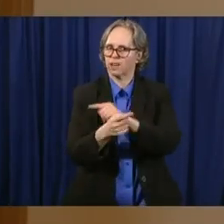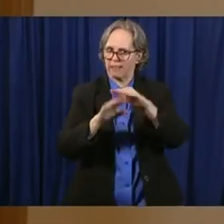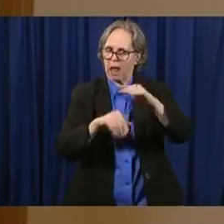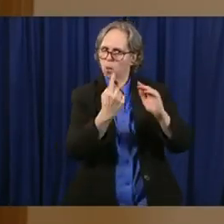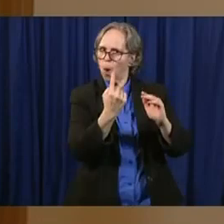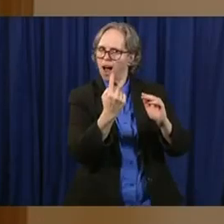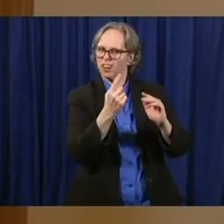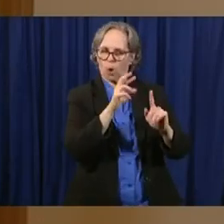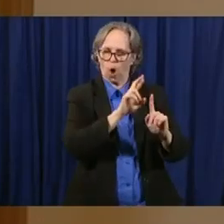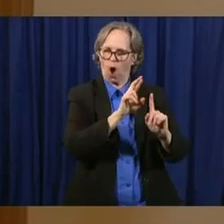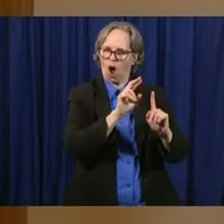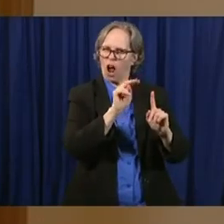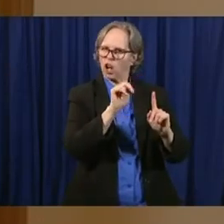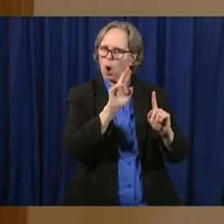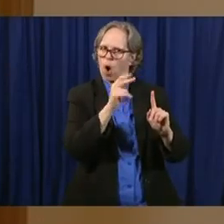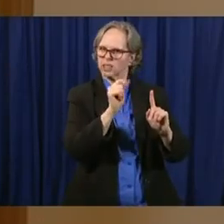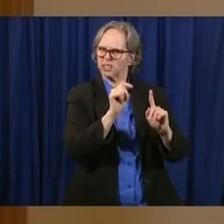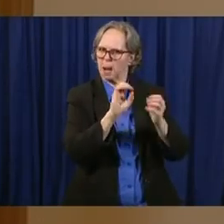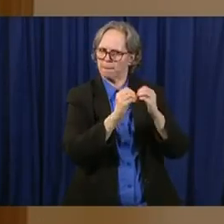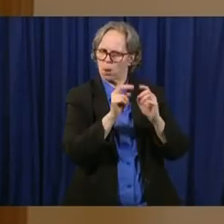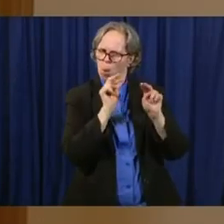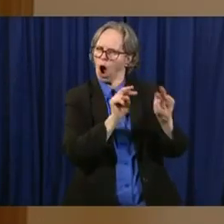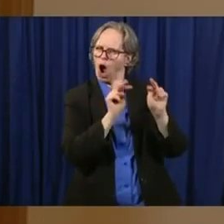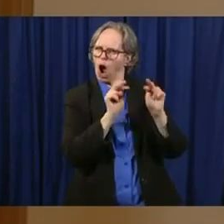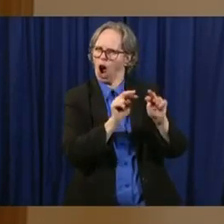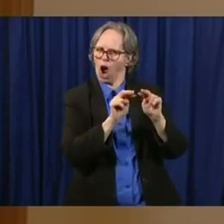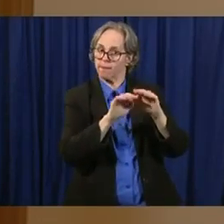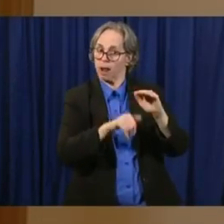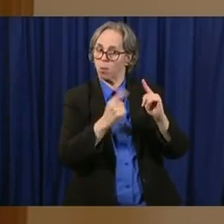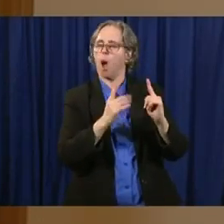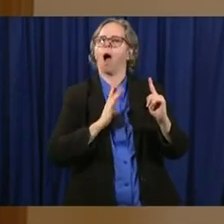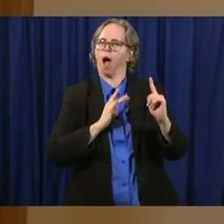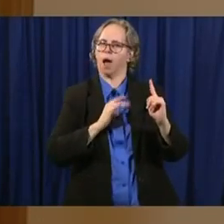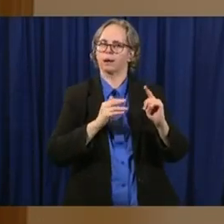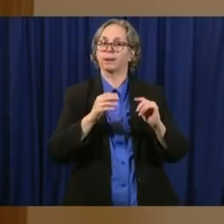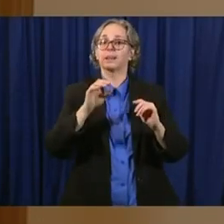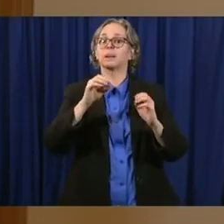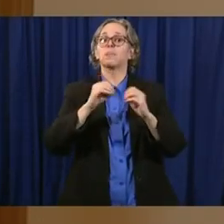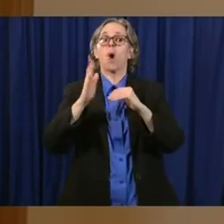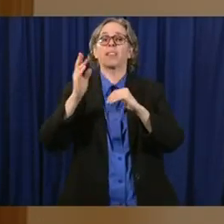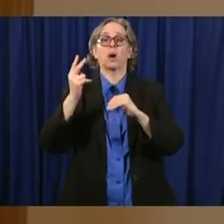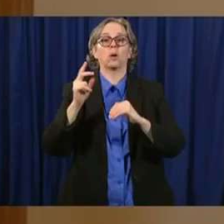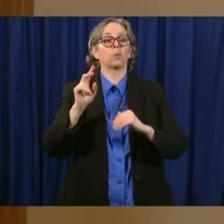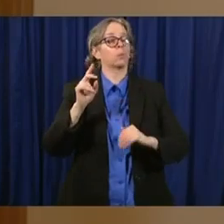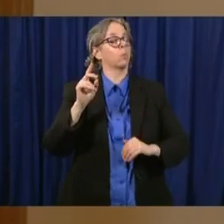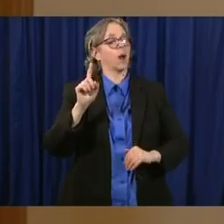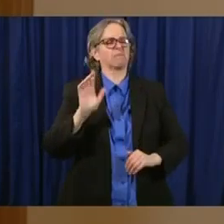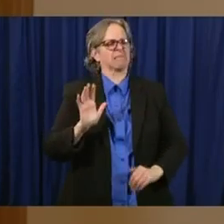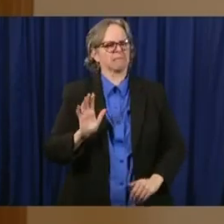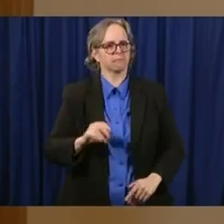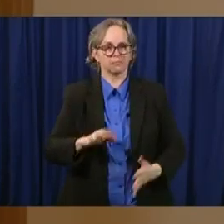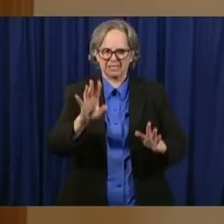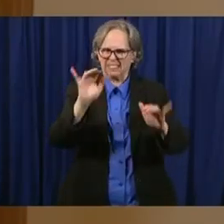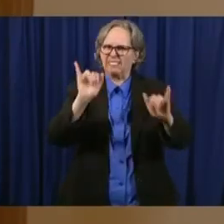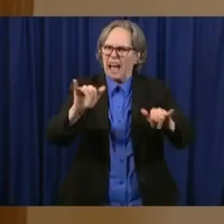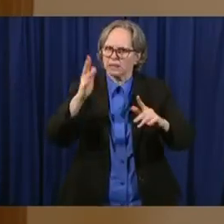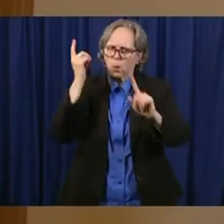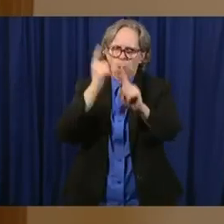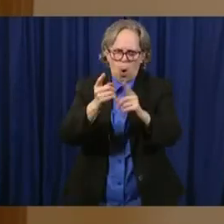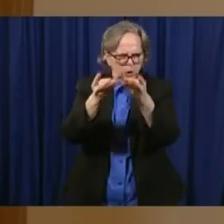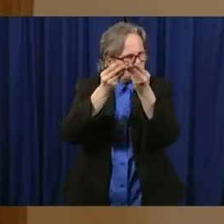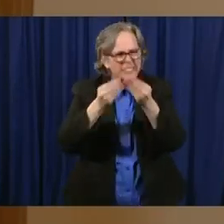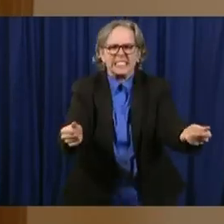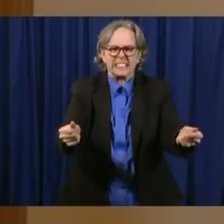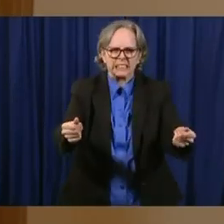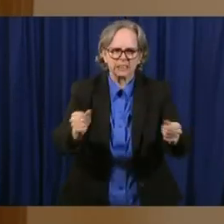opposite direction. And that's when we start to see a disease burn out or really not, we break those chains